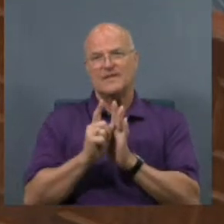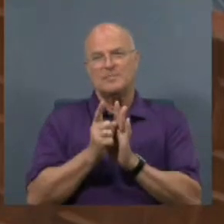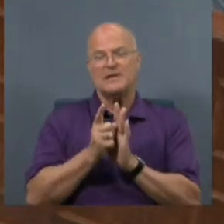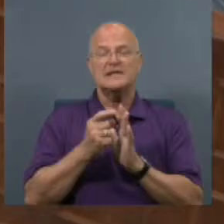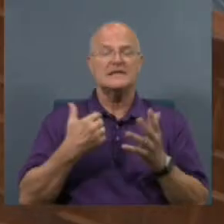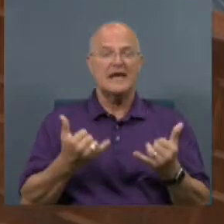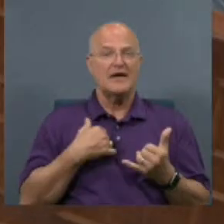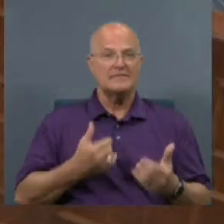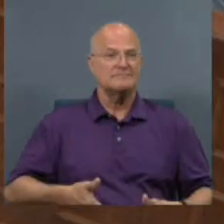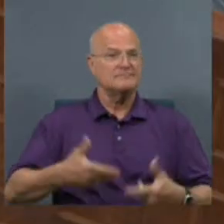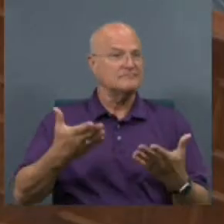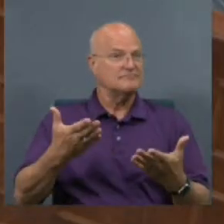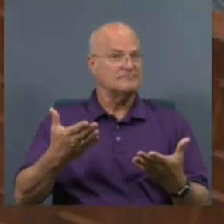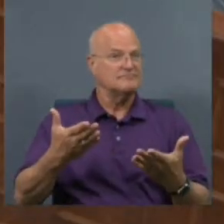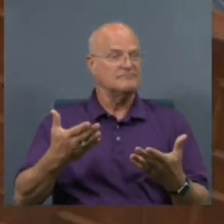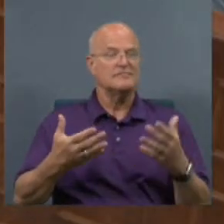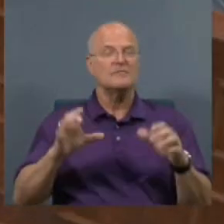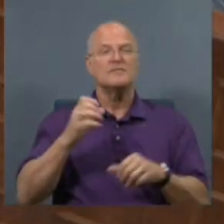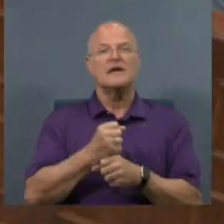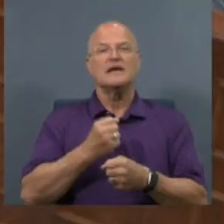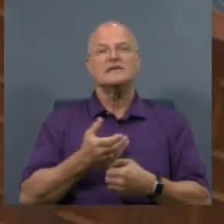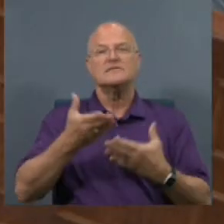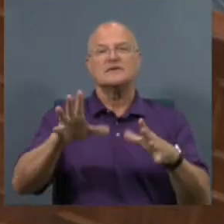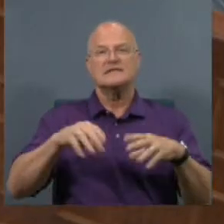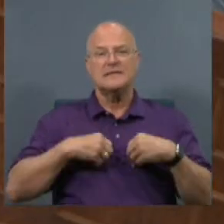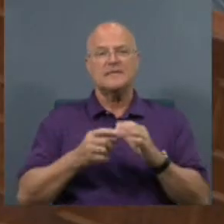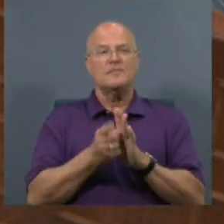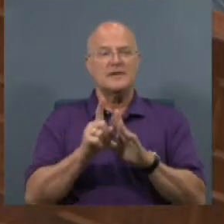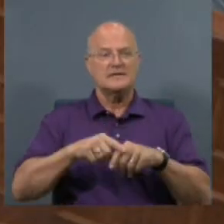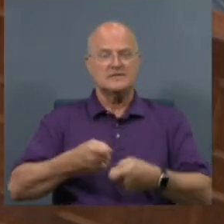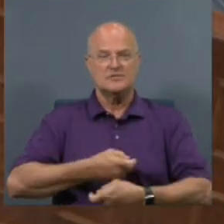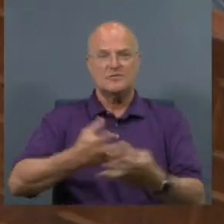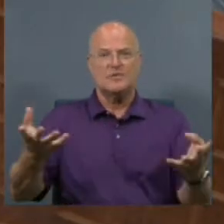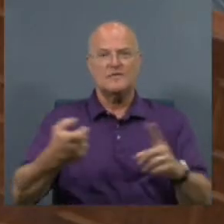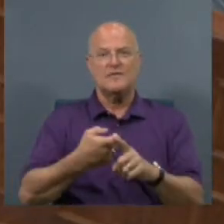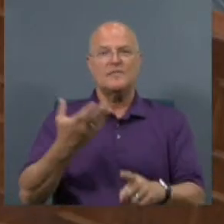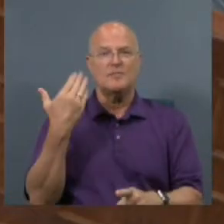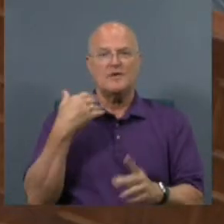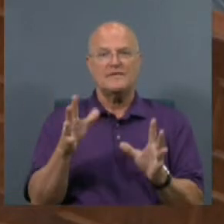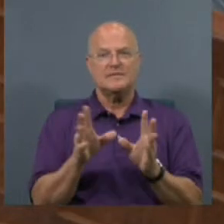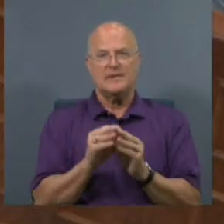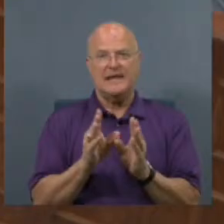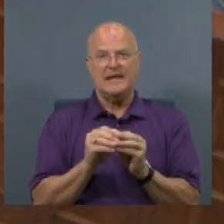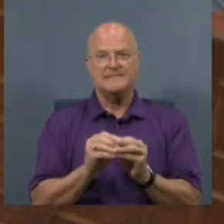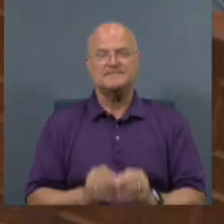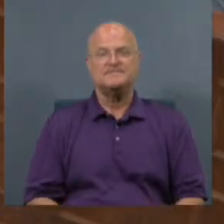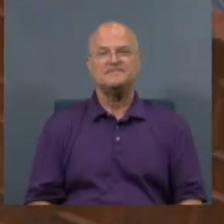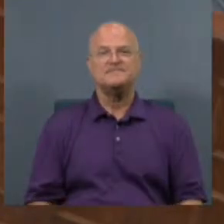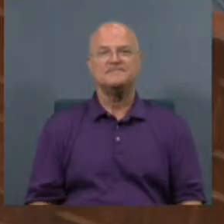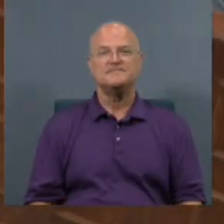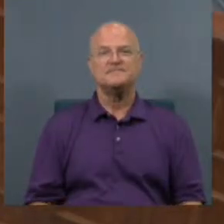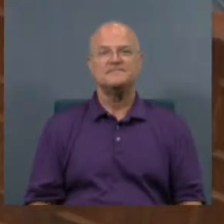entertain a motion. Mr. Chair, I make a motion to accept the minutes as distributed from the previous meeting.